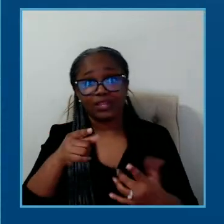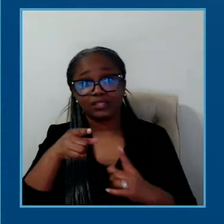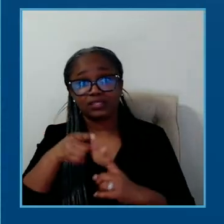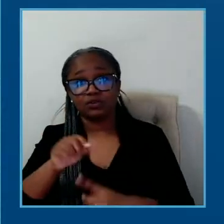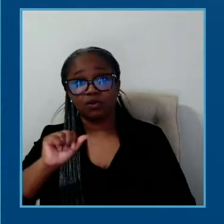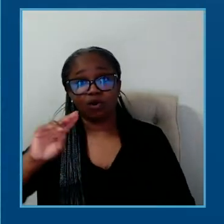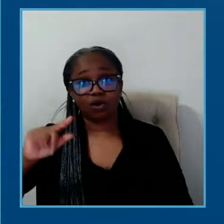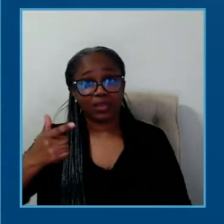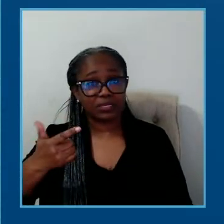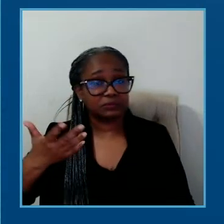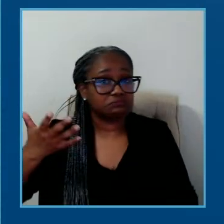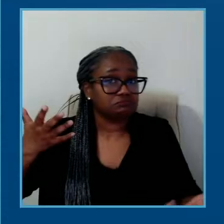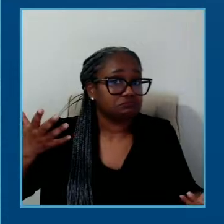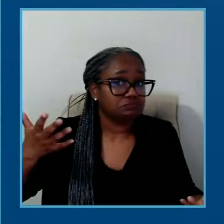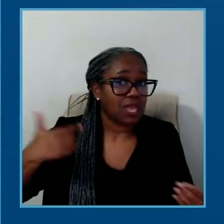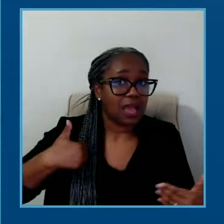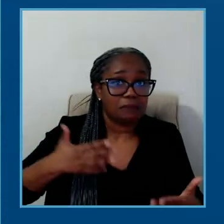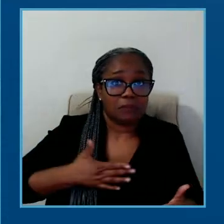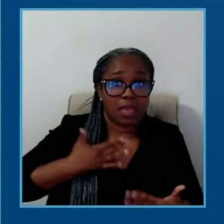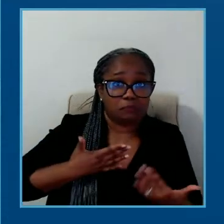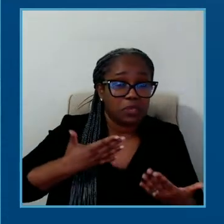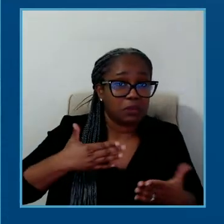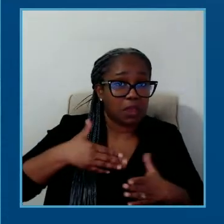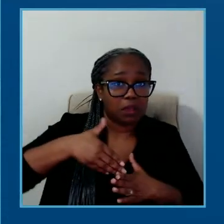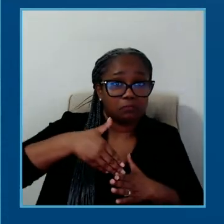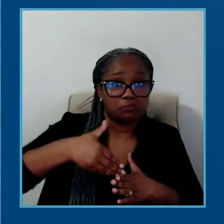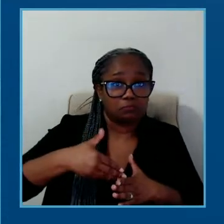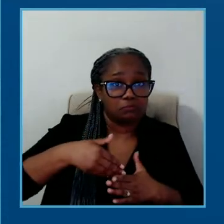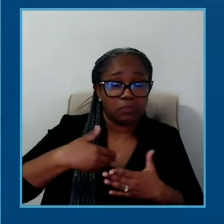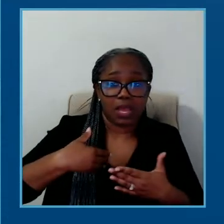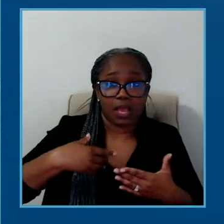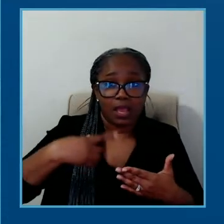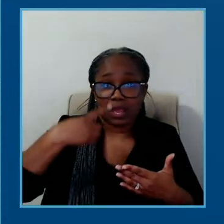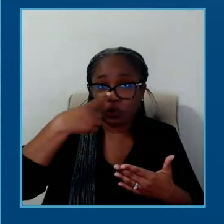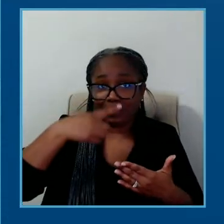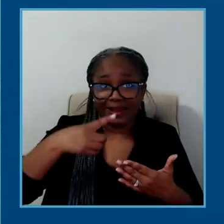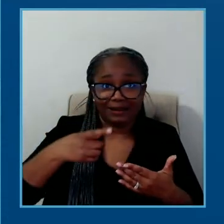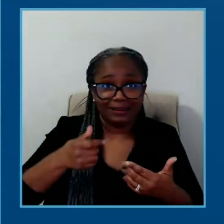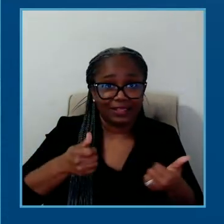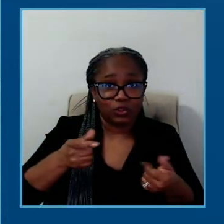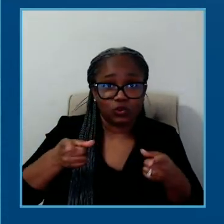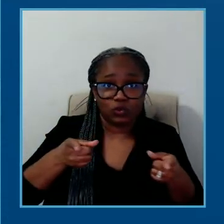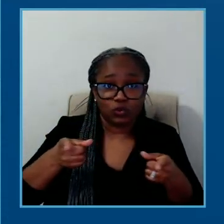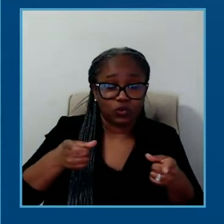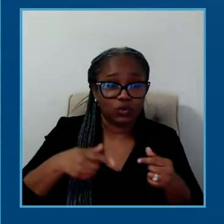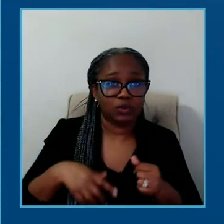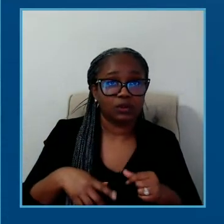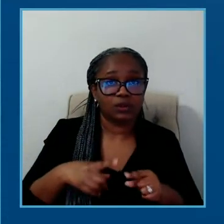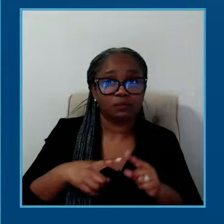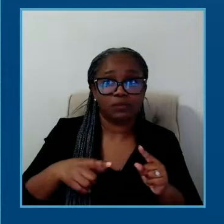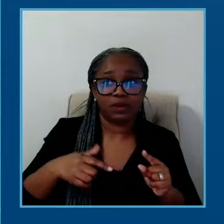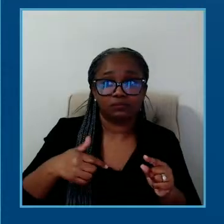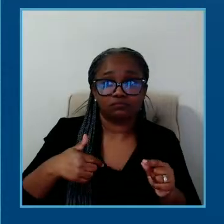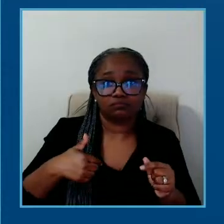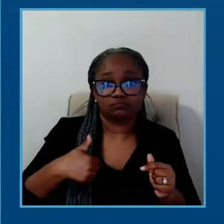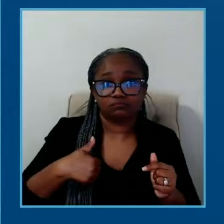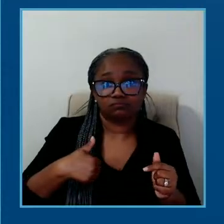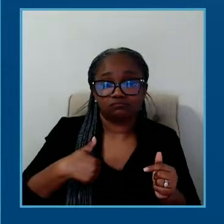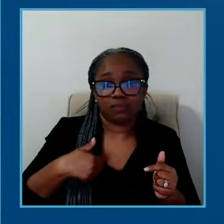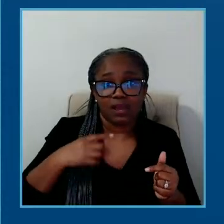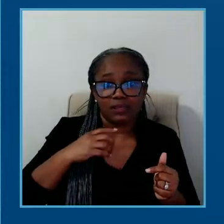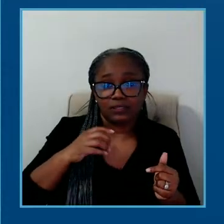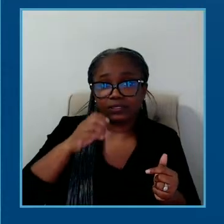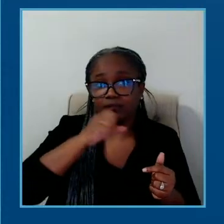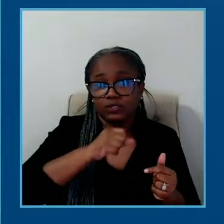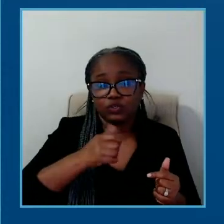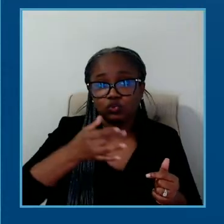I'm happy to go either way. And what your suggestion is in that regards is just as soon as practical. Okay, and then my last question